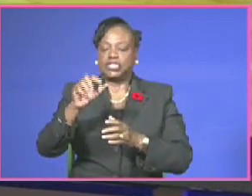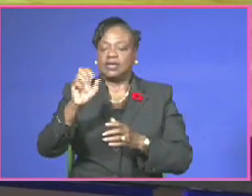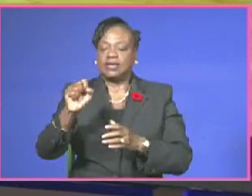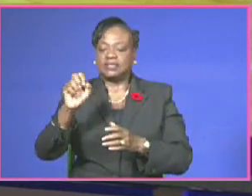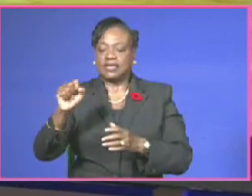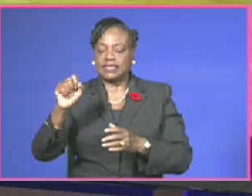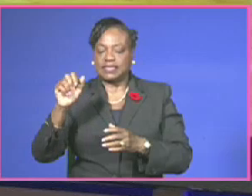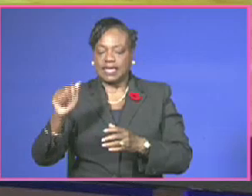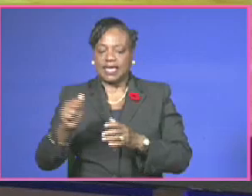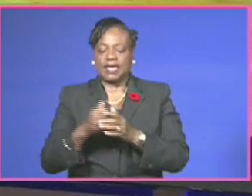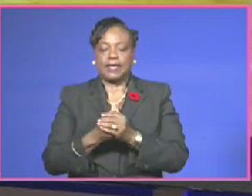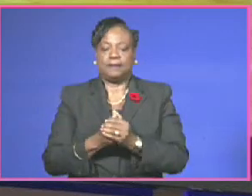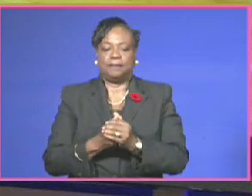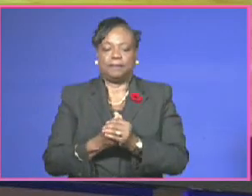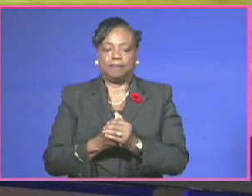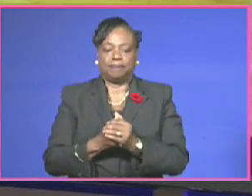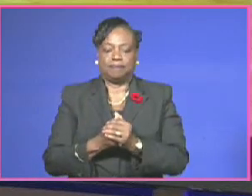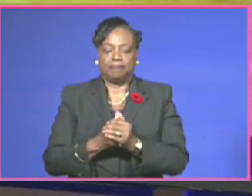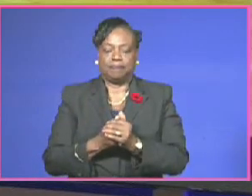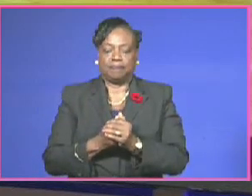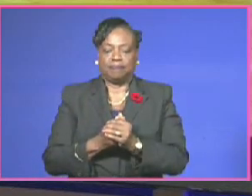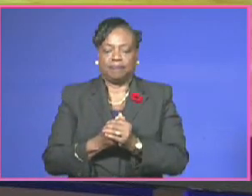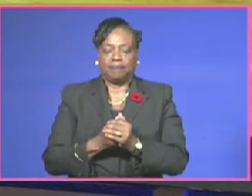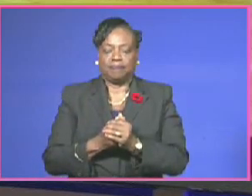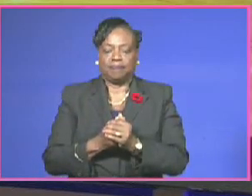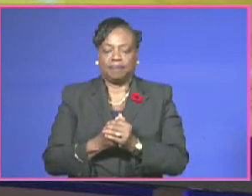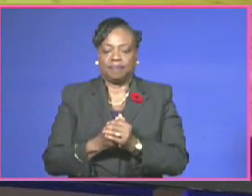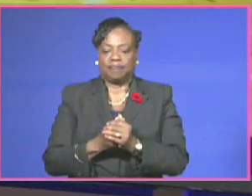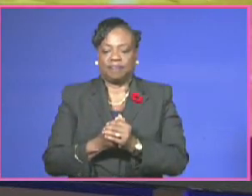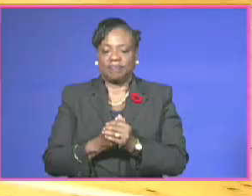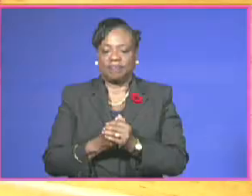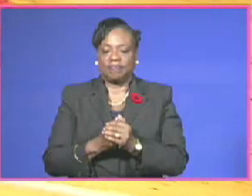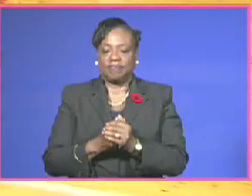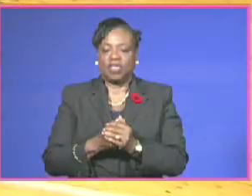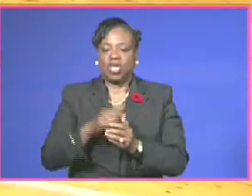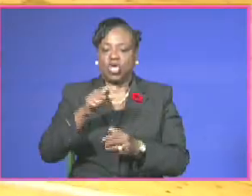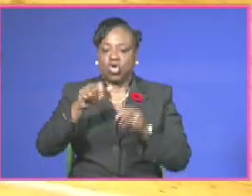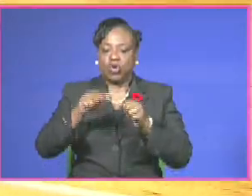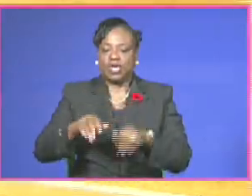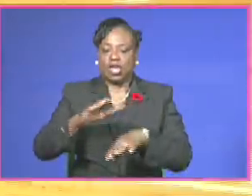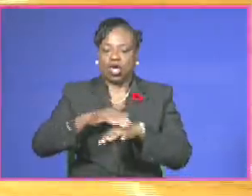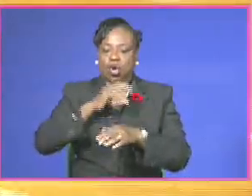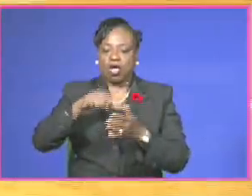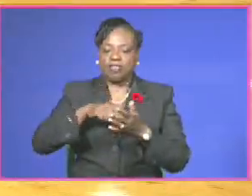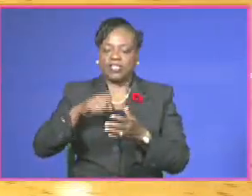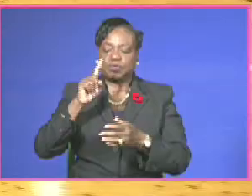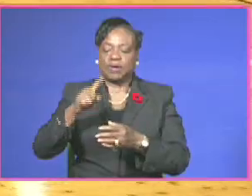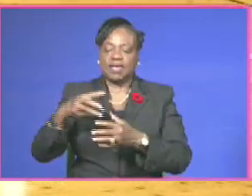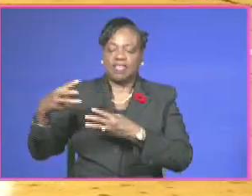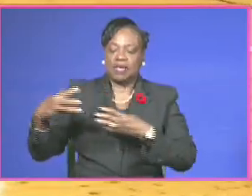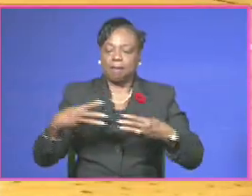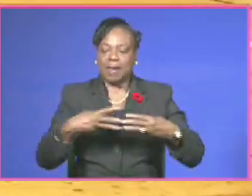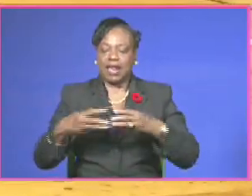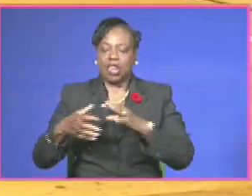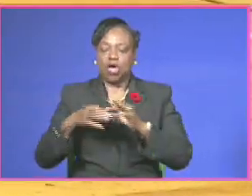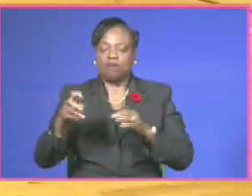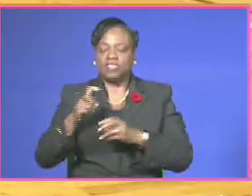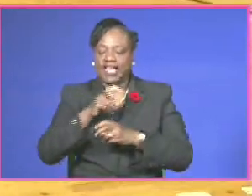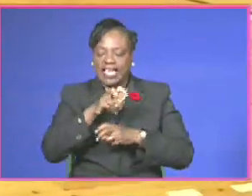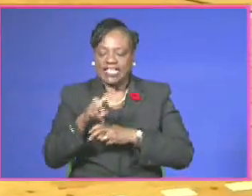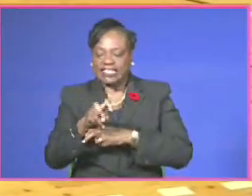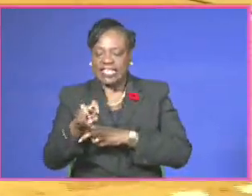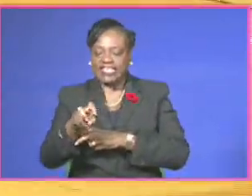game, he decided to tell us who walked away victorious. You can call this one the Battle of the Snakes. CI